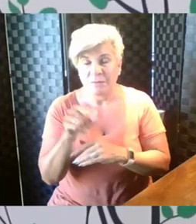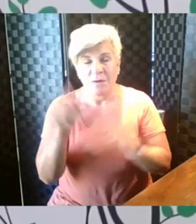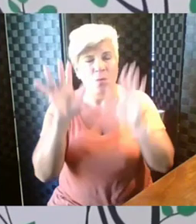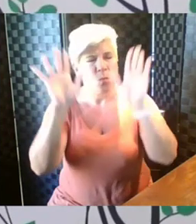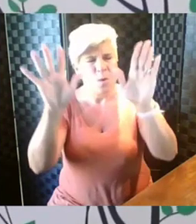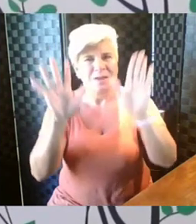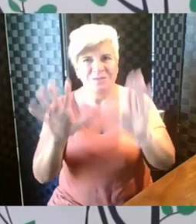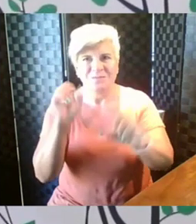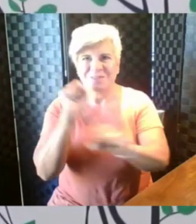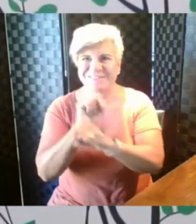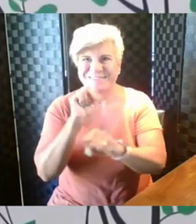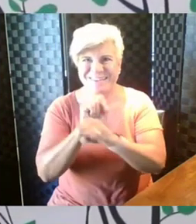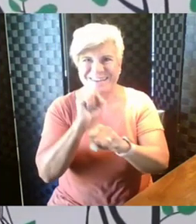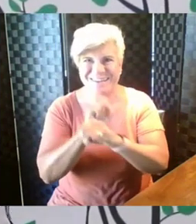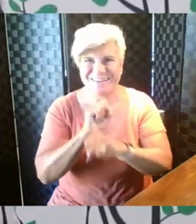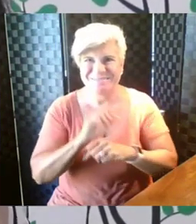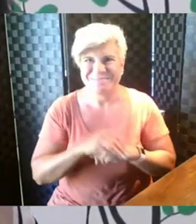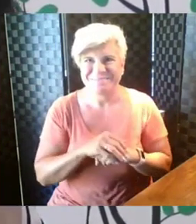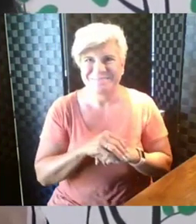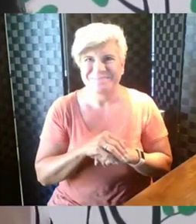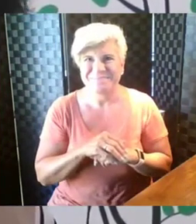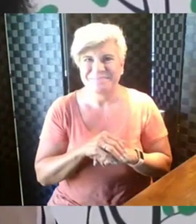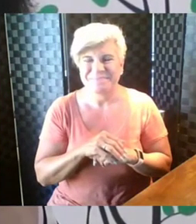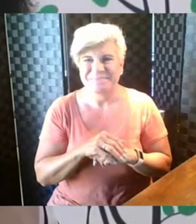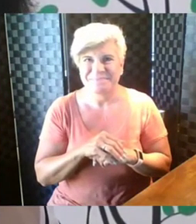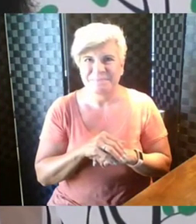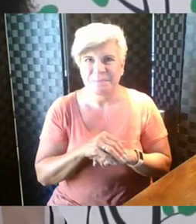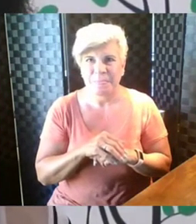a fantastic job.